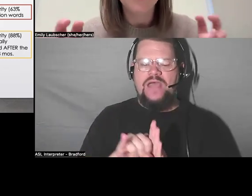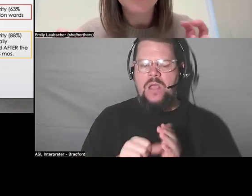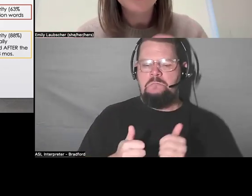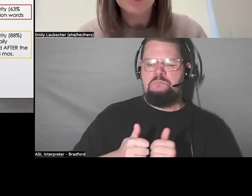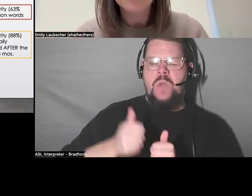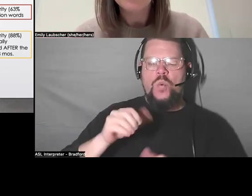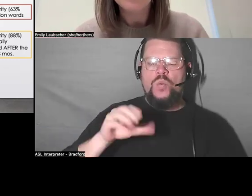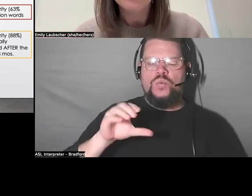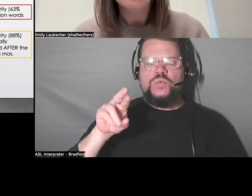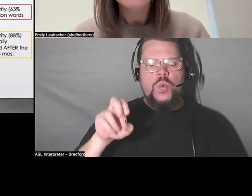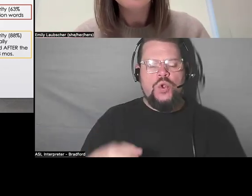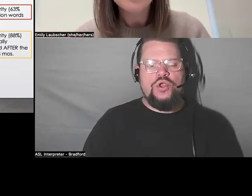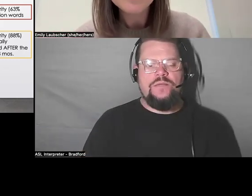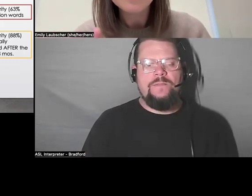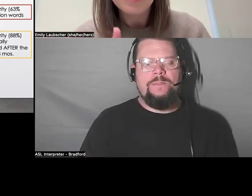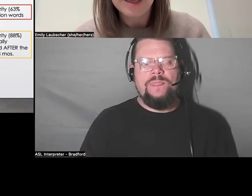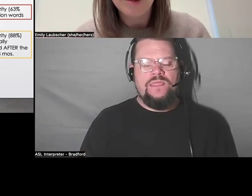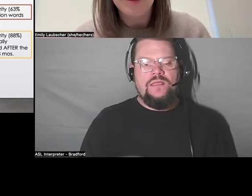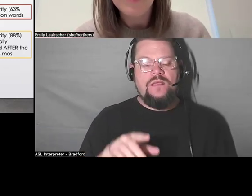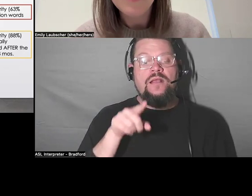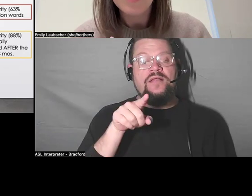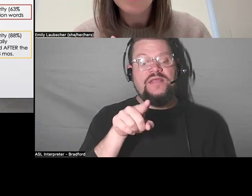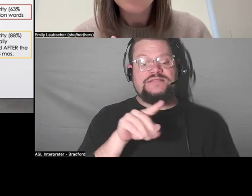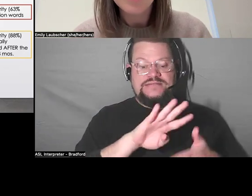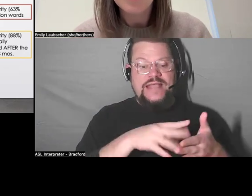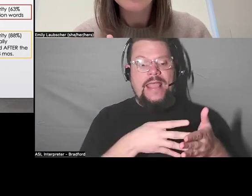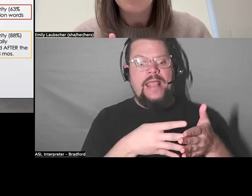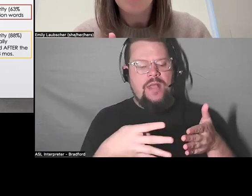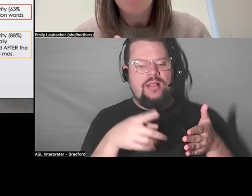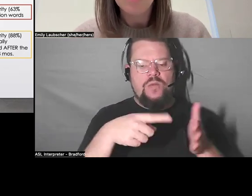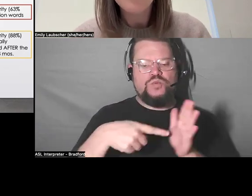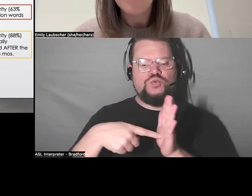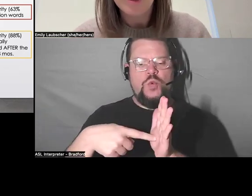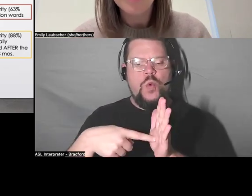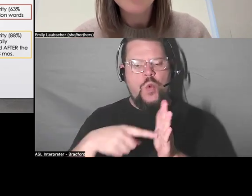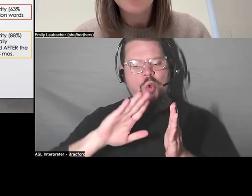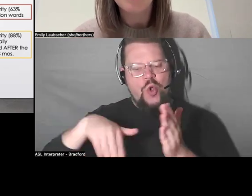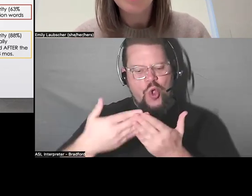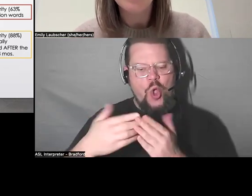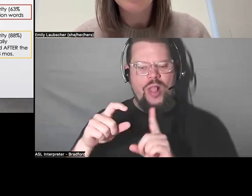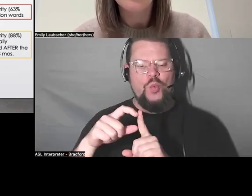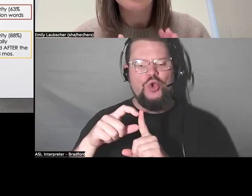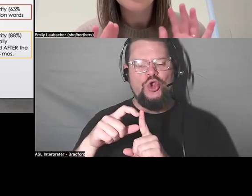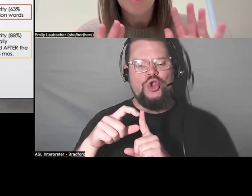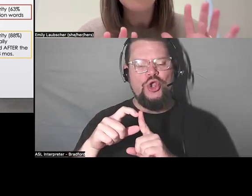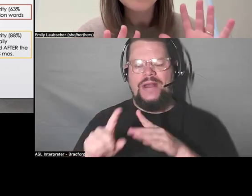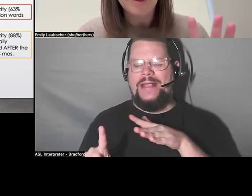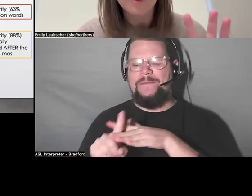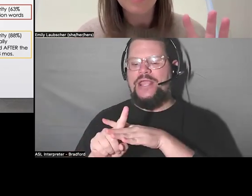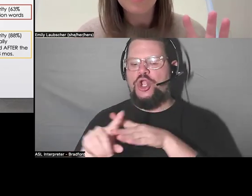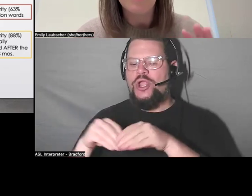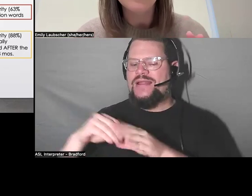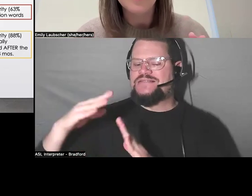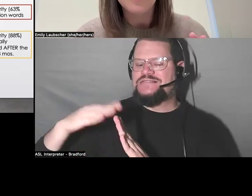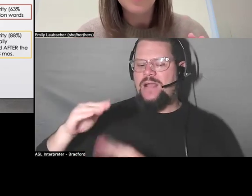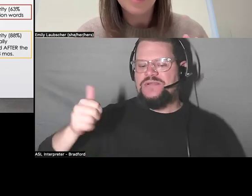core. So this table shows all of the words that appear in the top